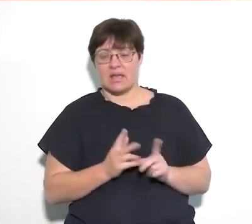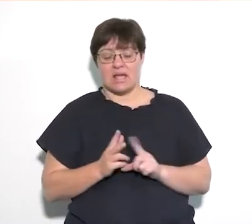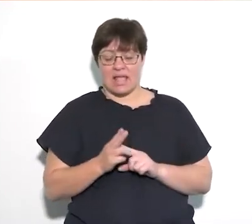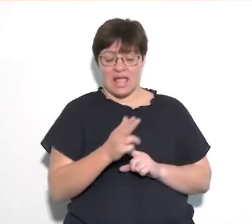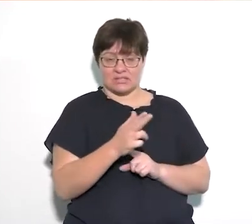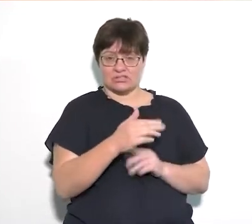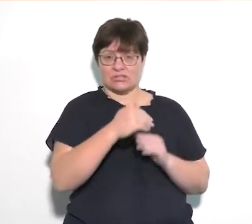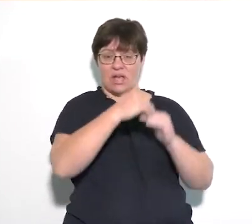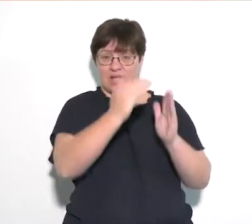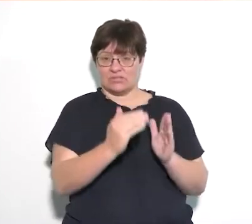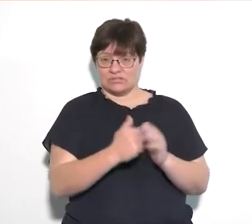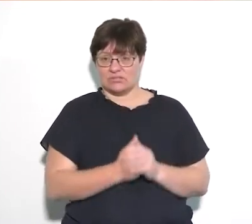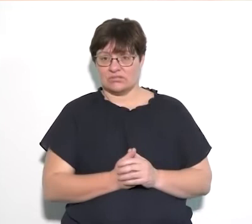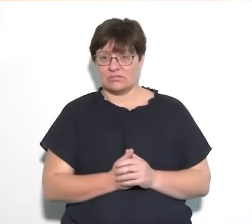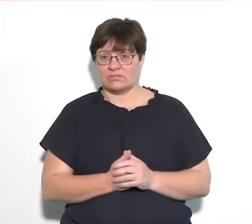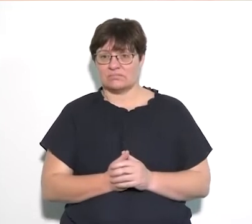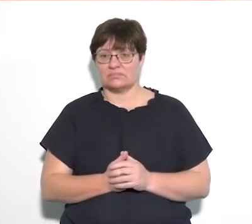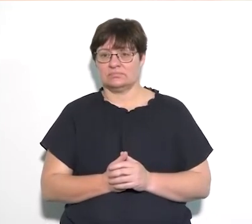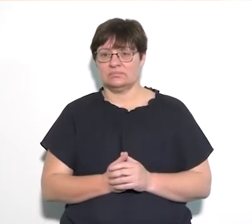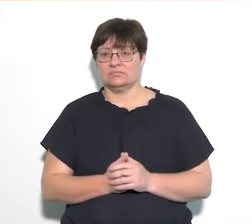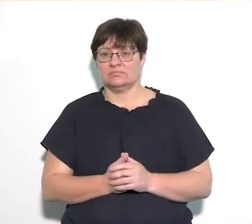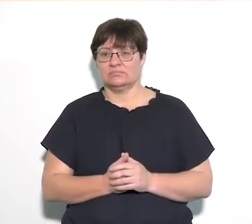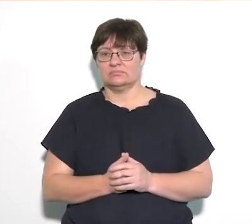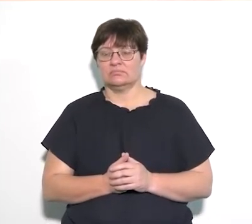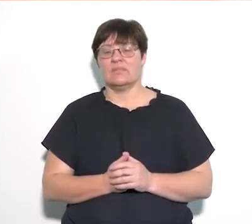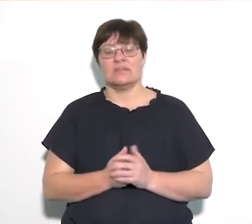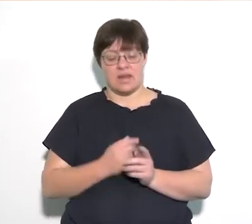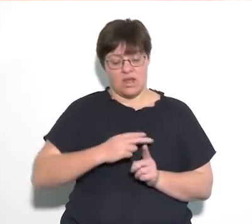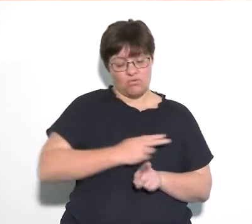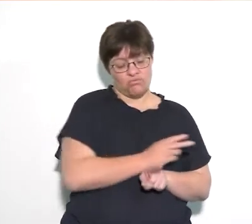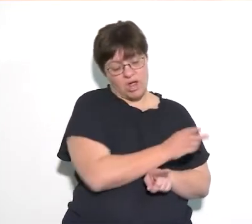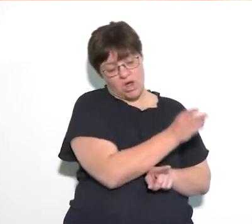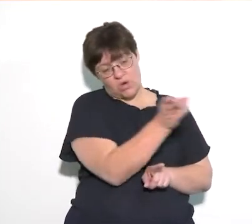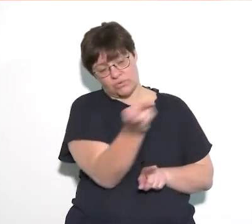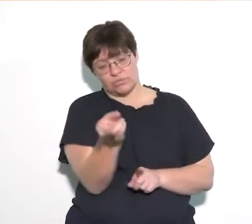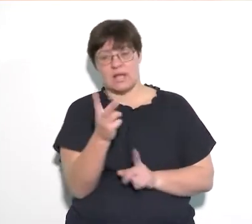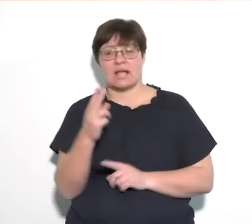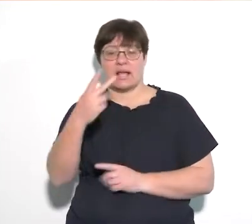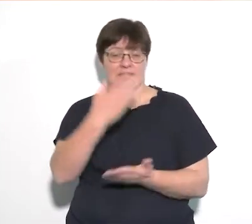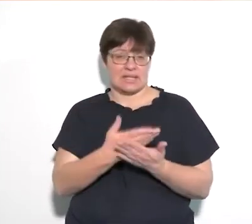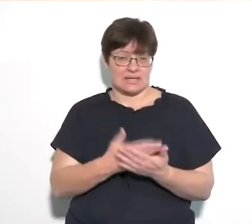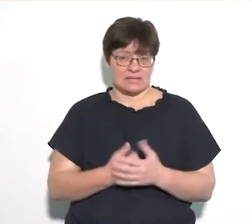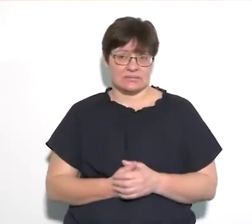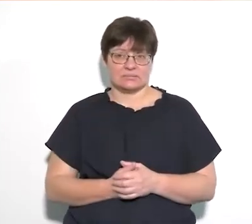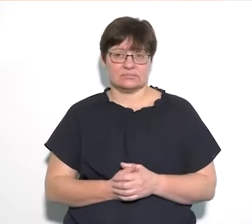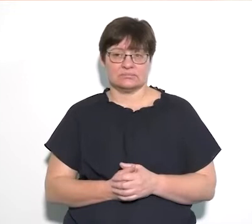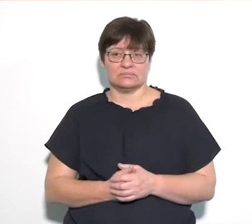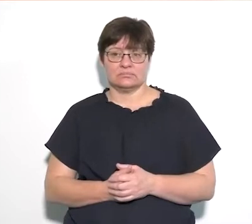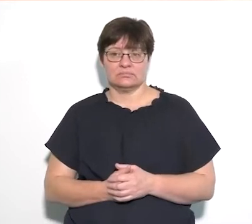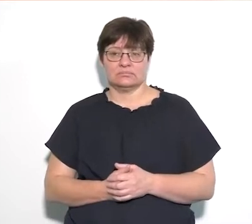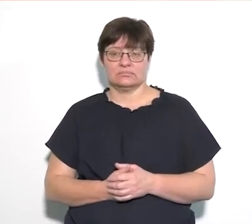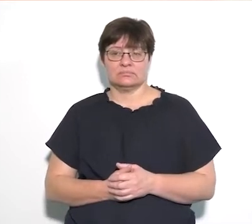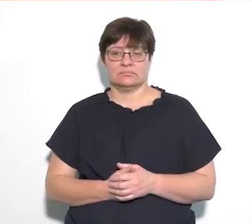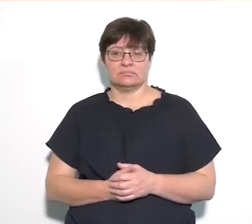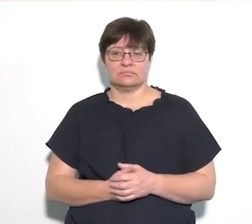to the edge. Then you can cut round the edge pretty